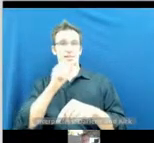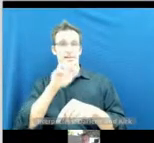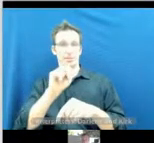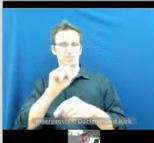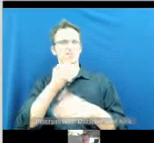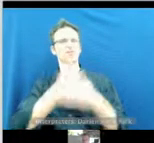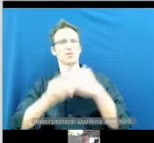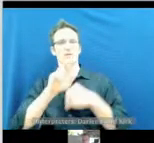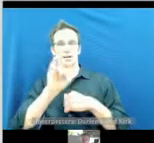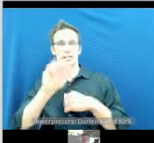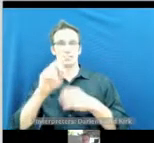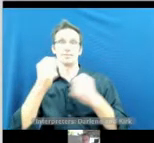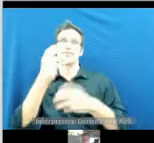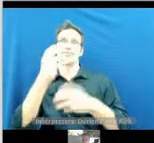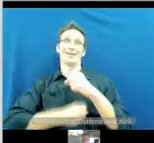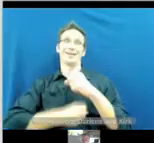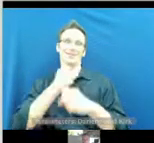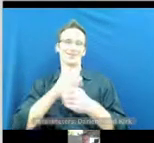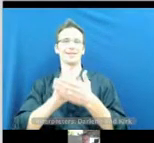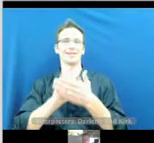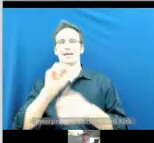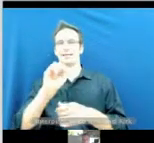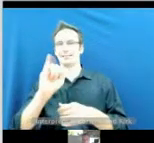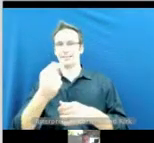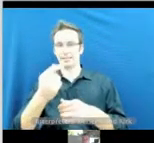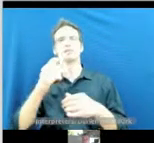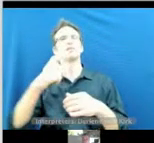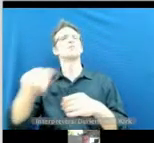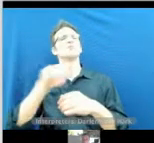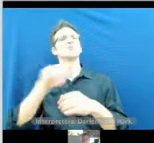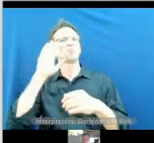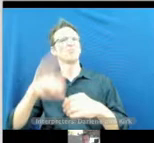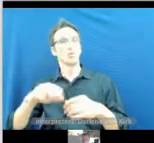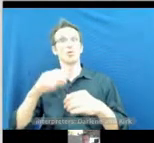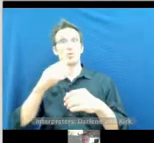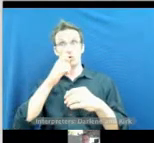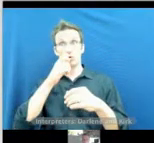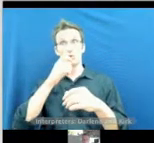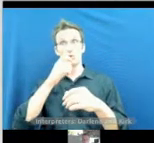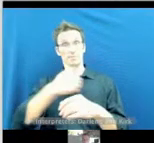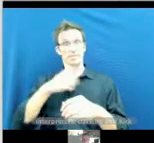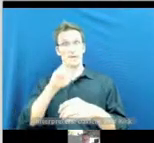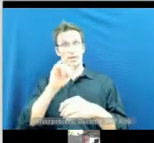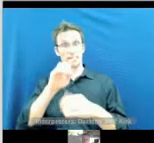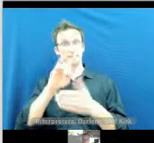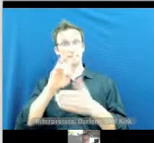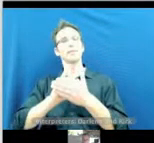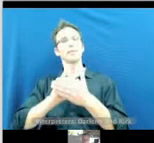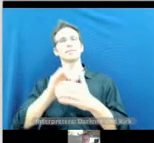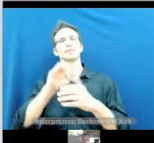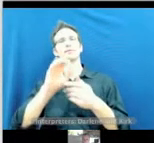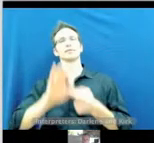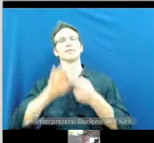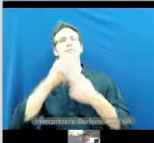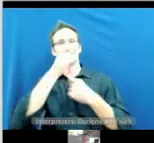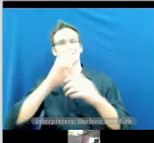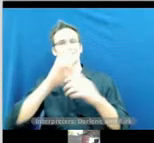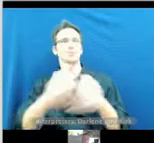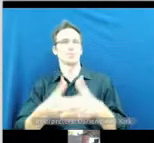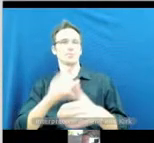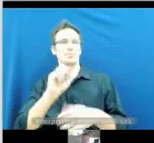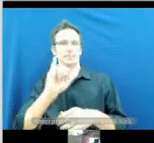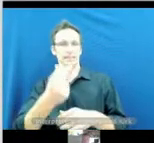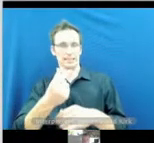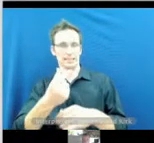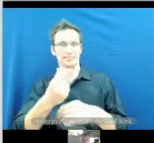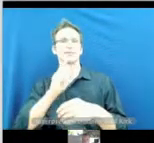years, where we, as you all know, if you're connected with RID, is a special interest group. And so it's kind of to push